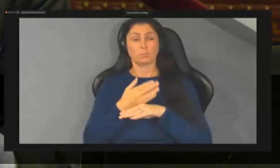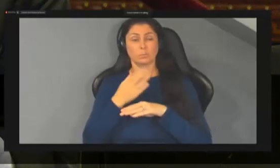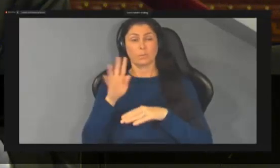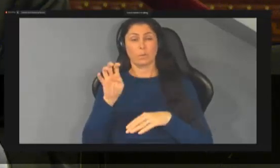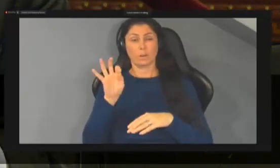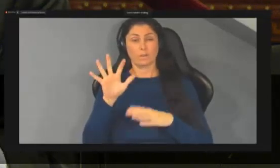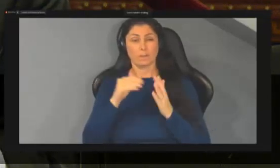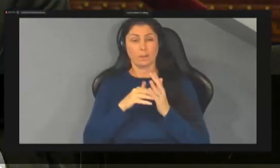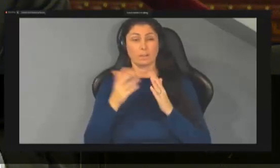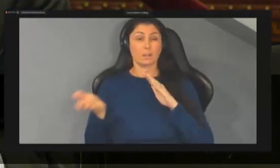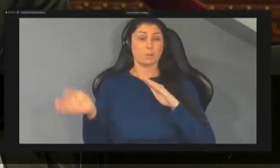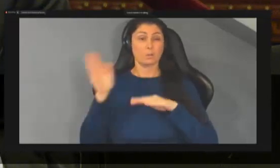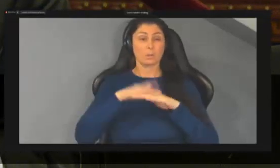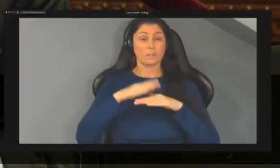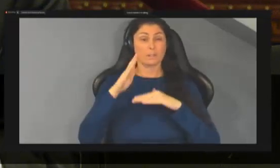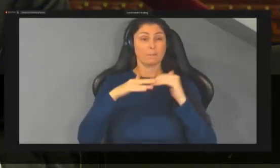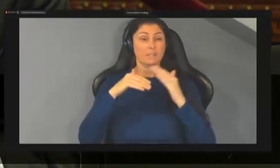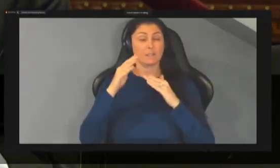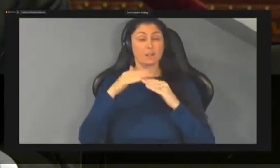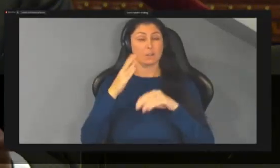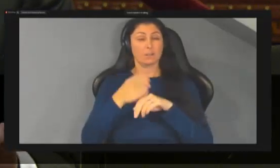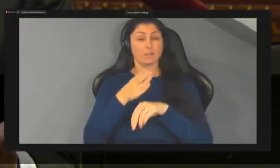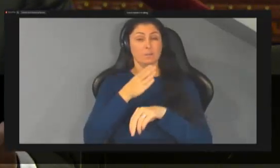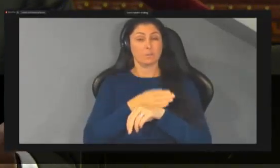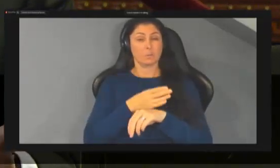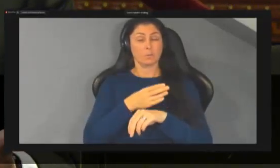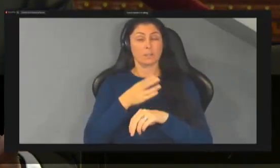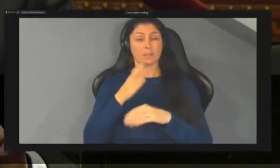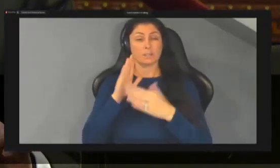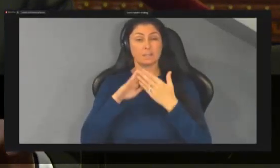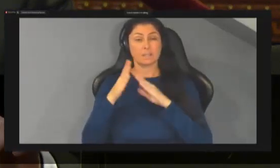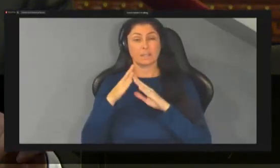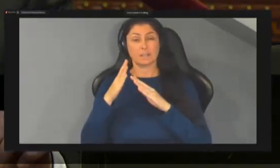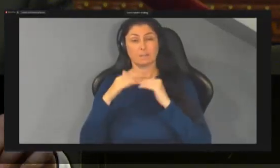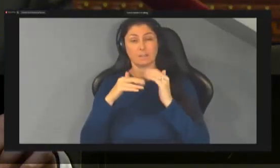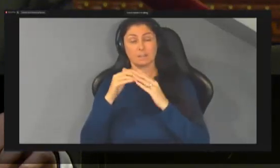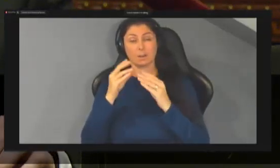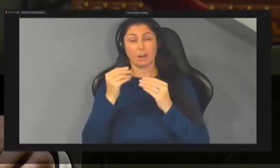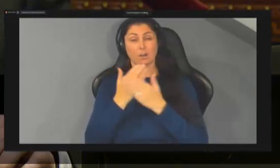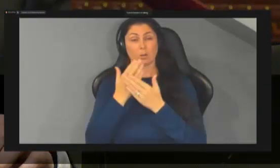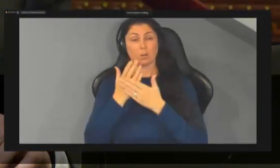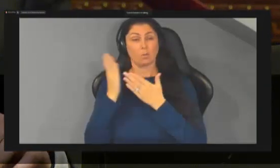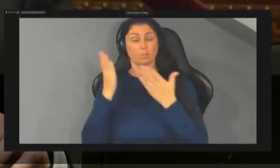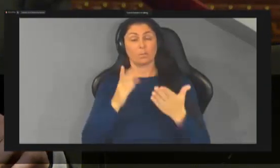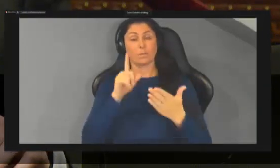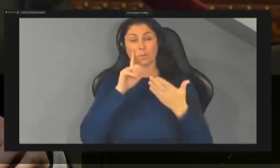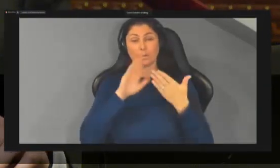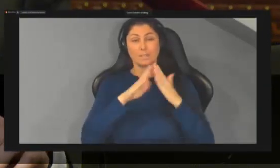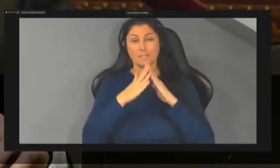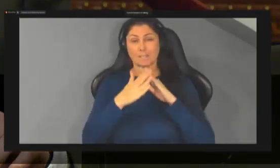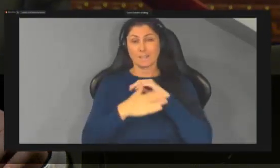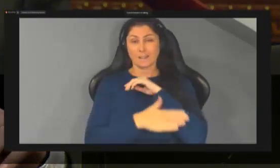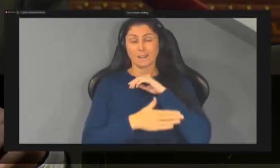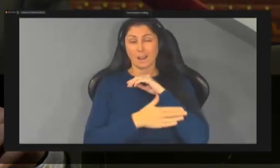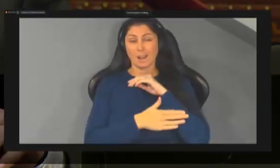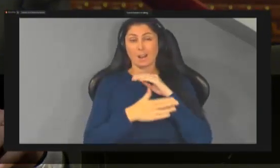$495,000, and increases facility improvements, city facilities, and creating a new deliverable for the city county building